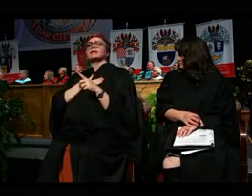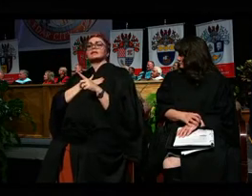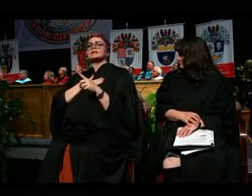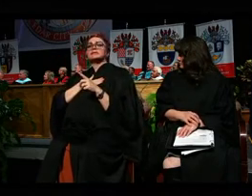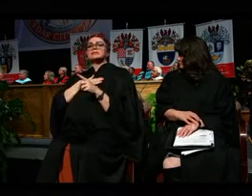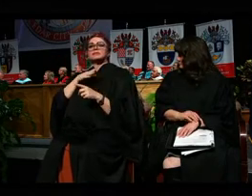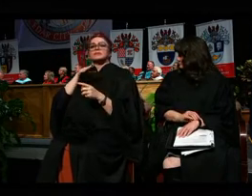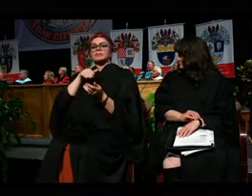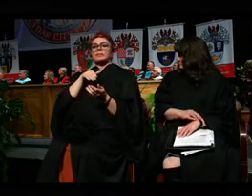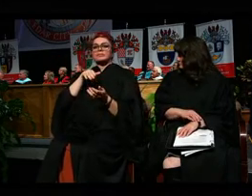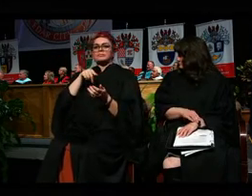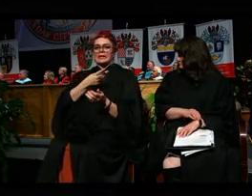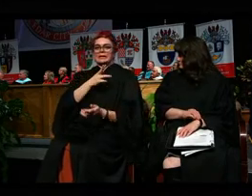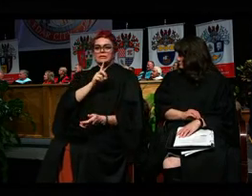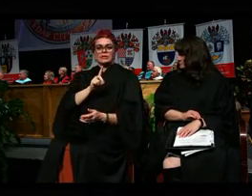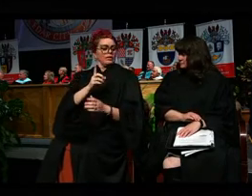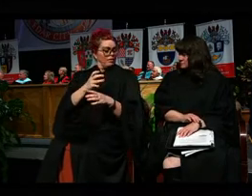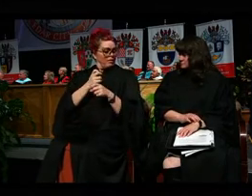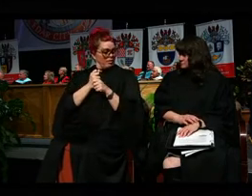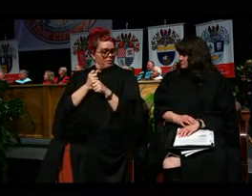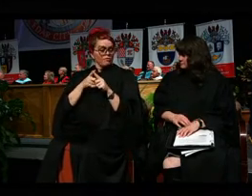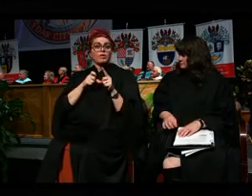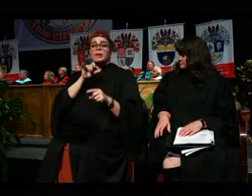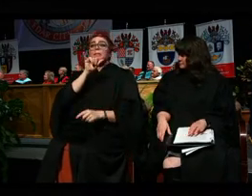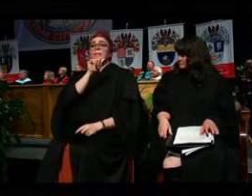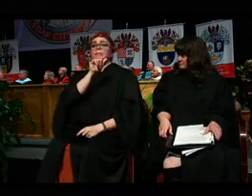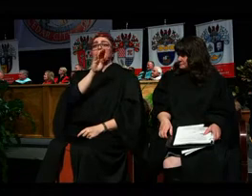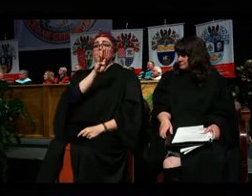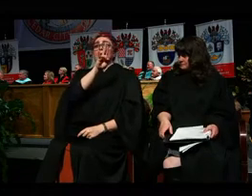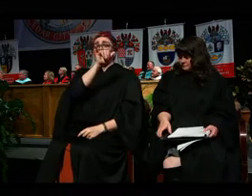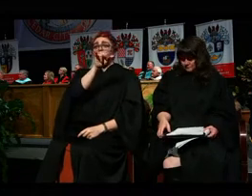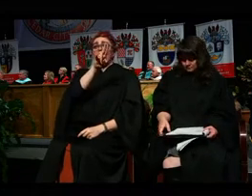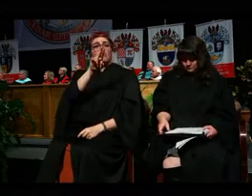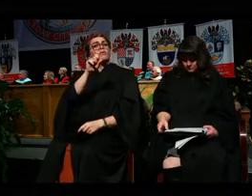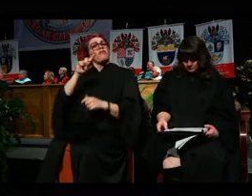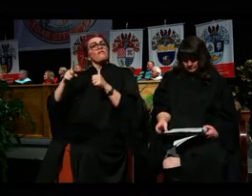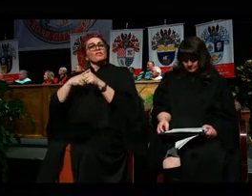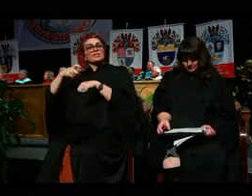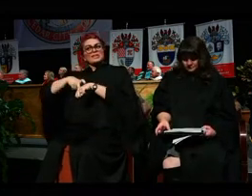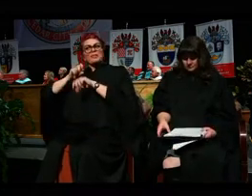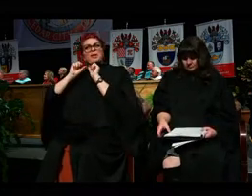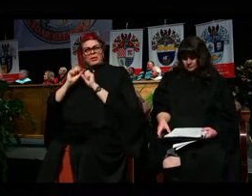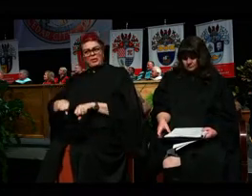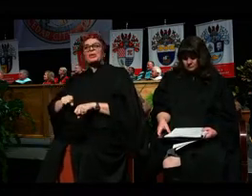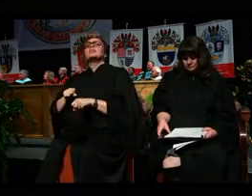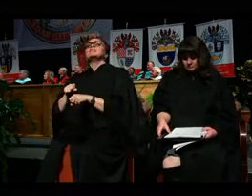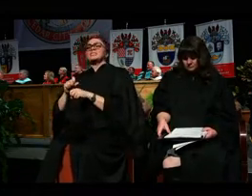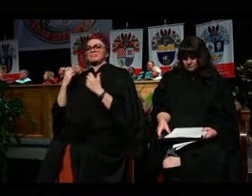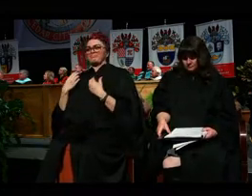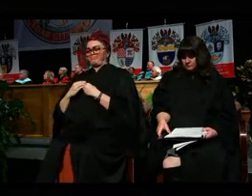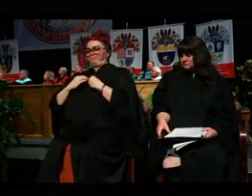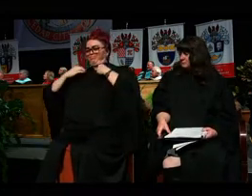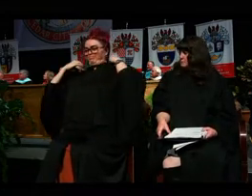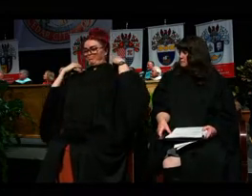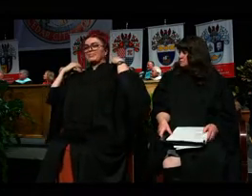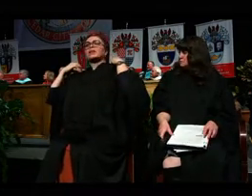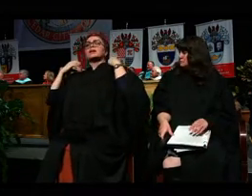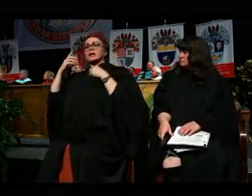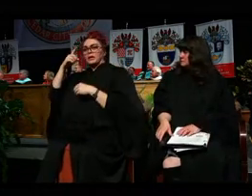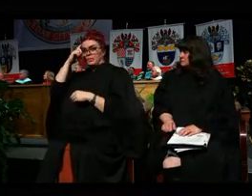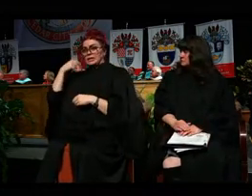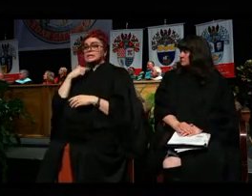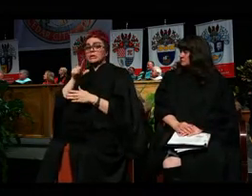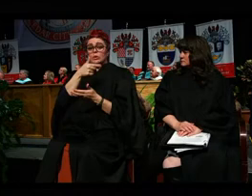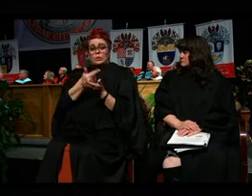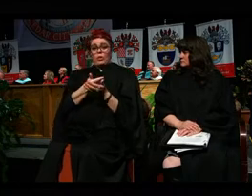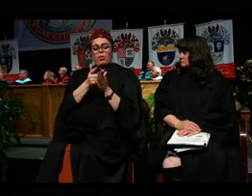And the first time I've been able to wear it since 1994. In 1994, we won the Super Bowl, and I graduated from law school.